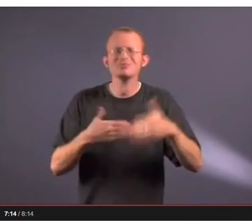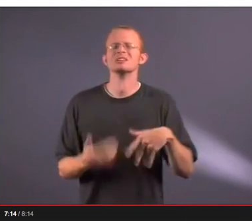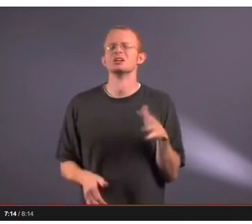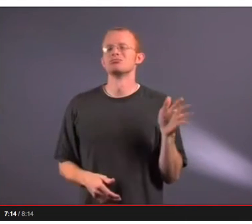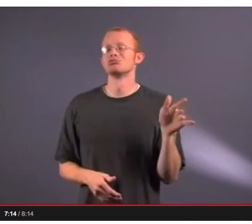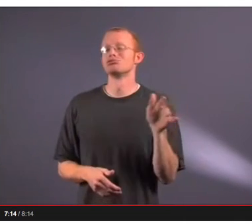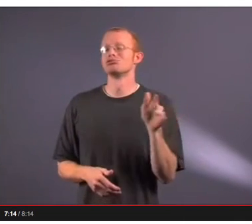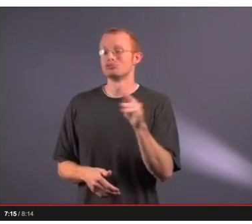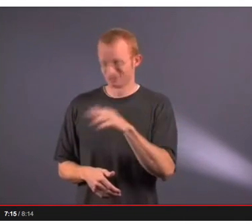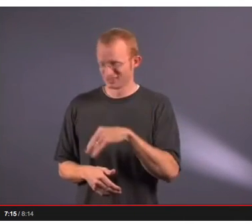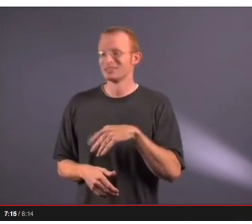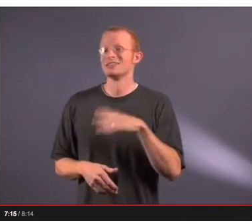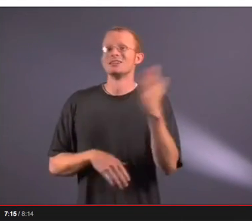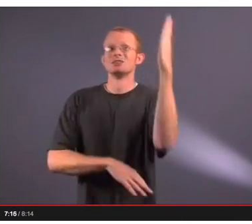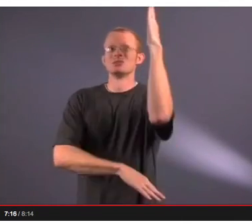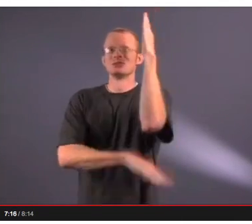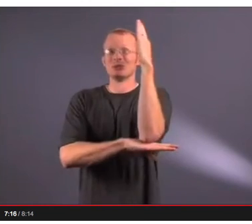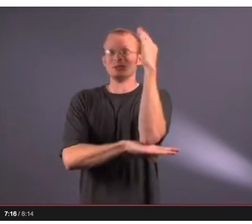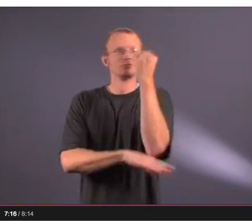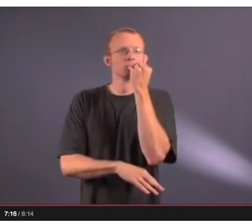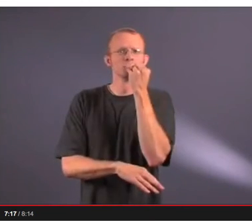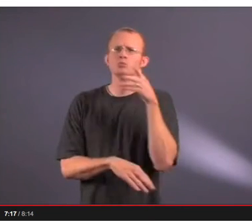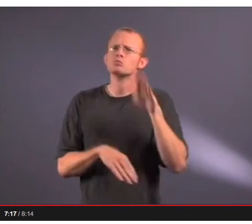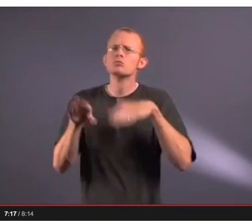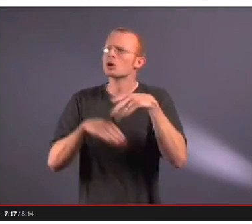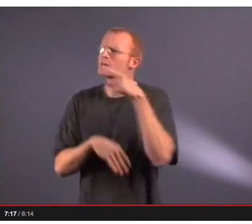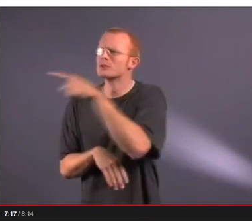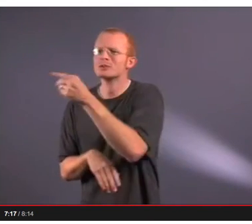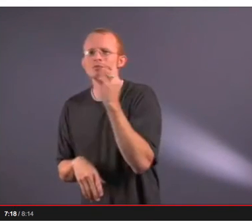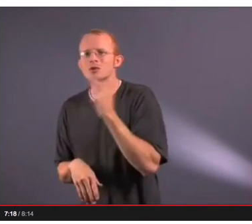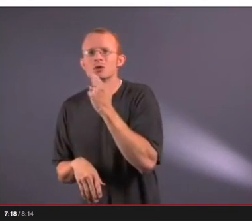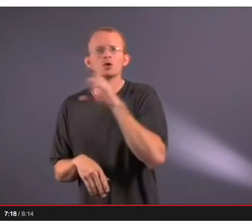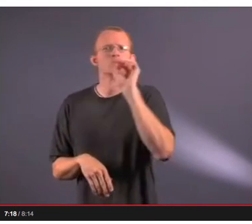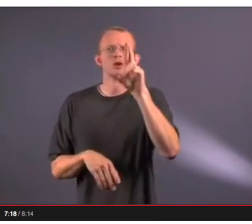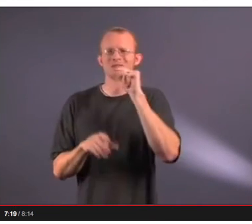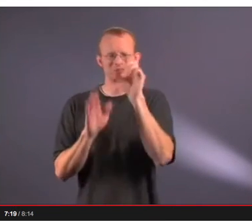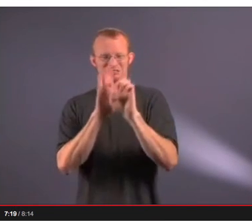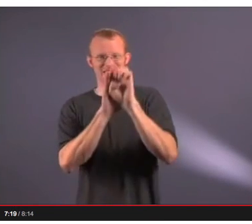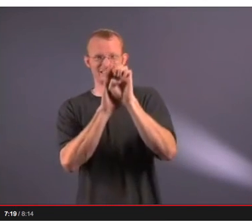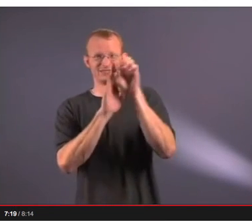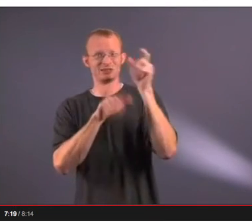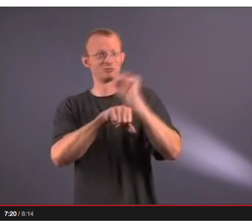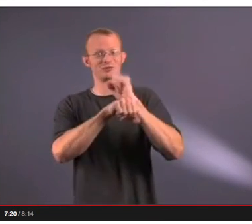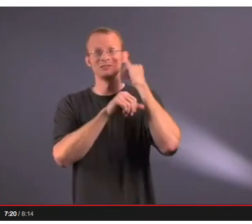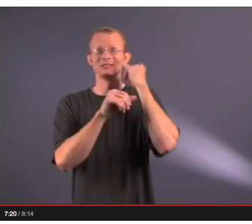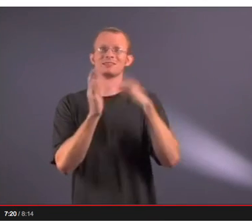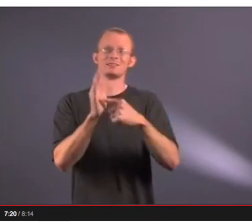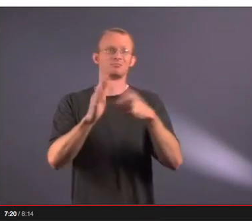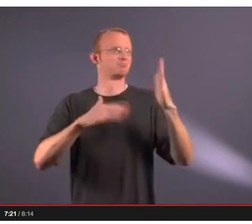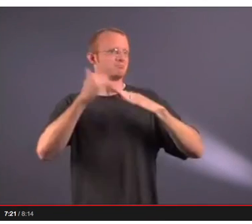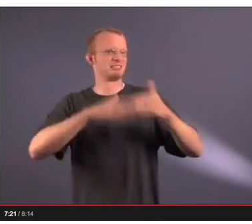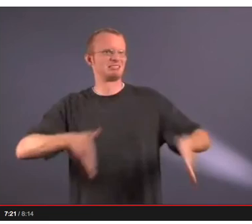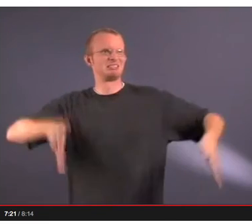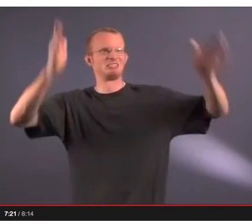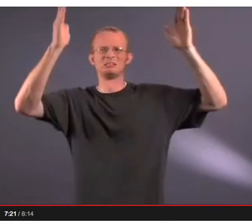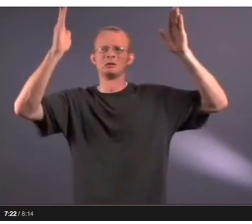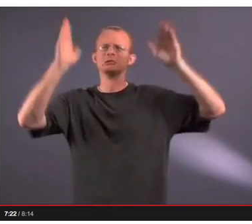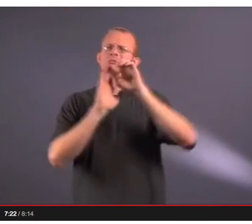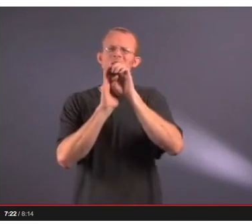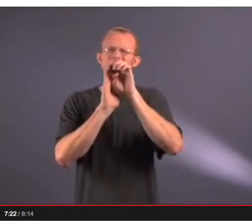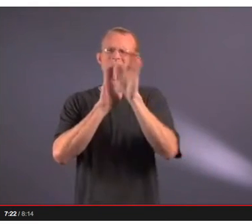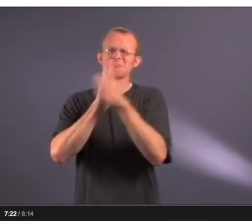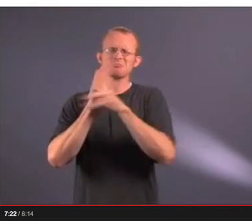to manage your weight. It helps to stay under a healthy weight. And then maybe during lunchtime, instead of driving to the restaurant, you can walk to the